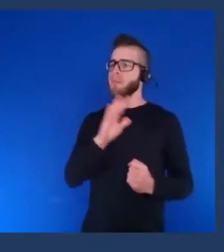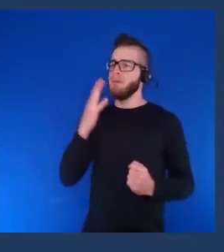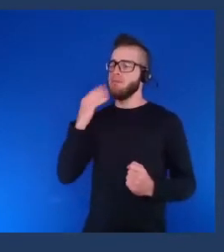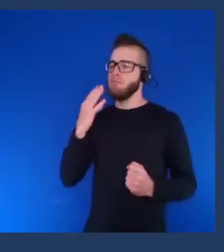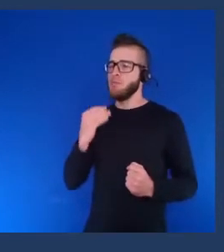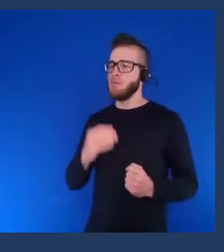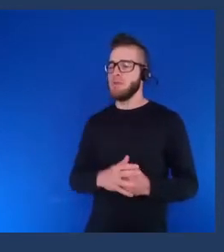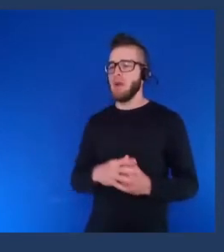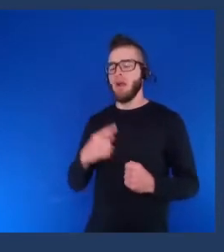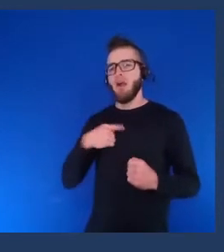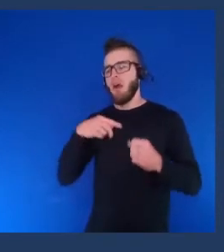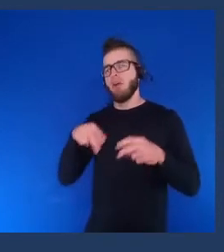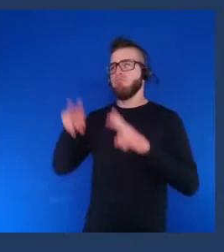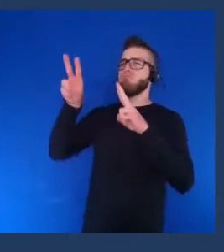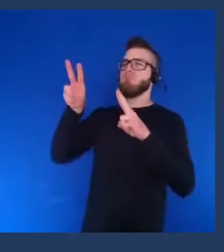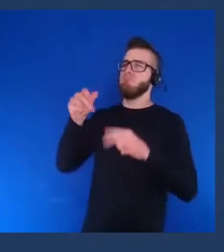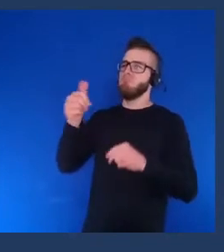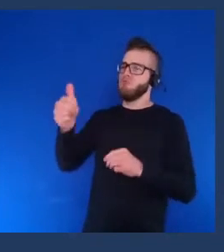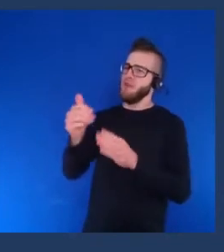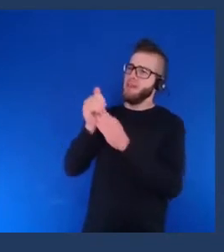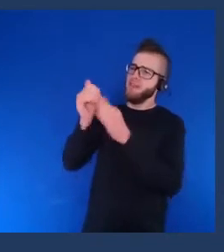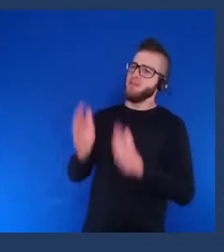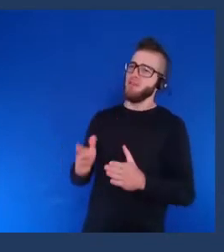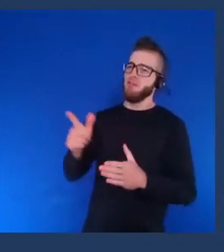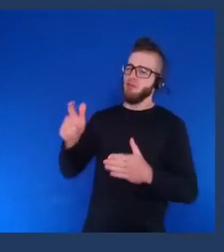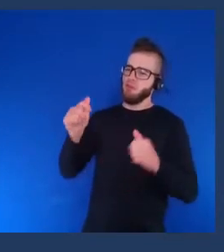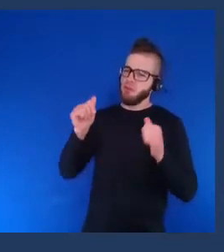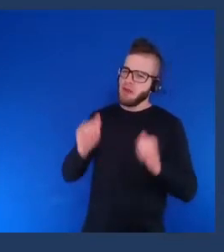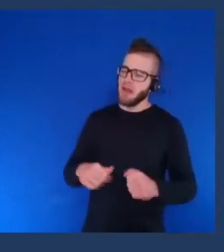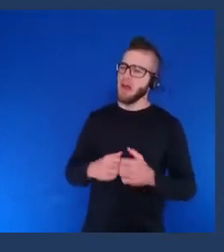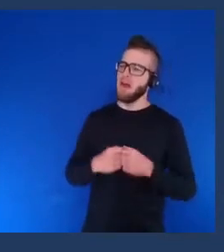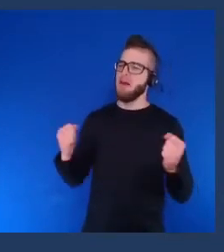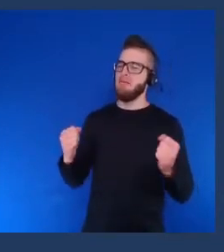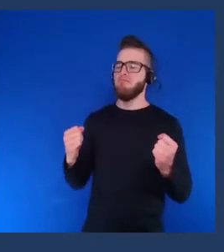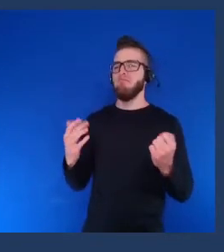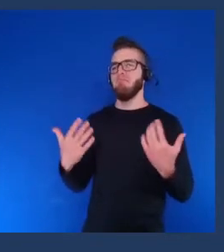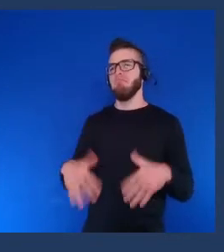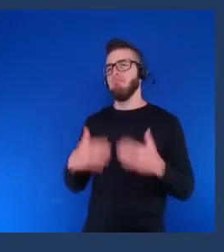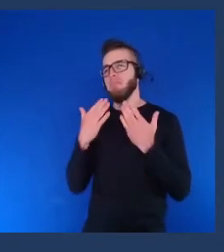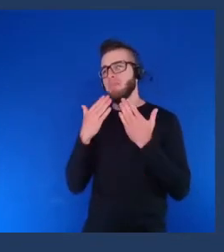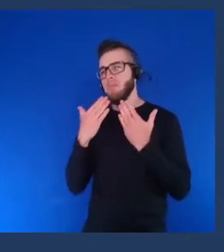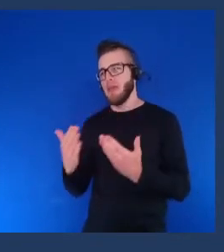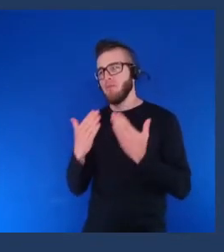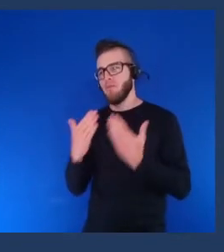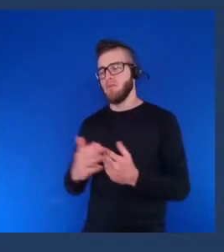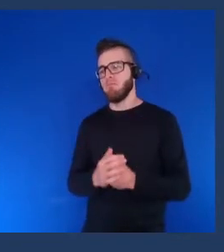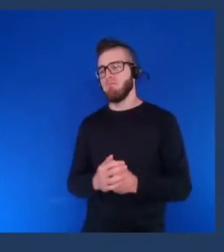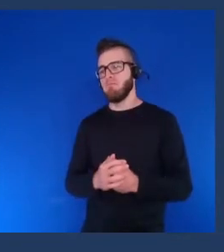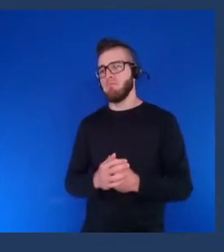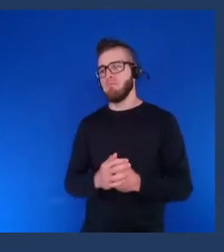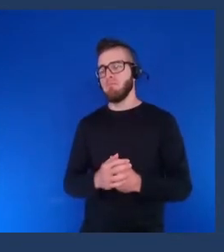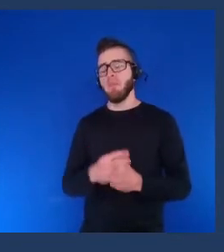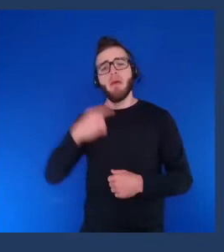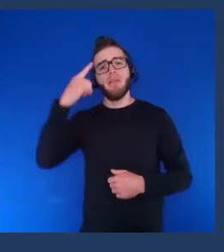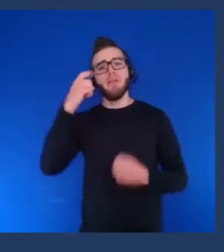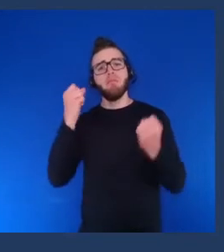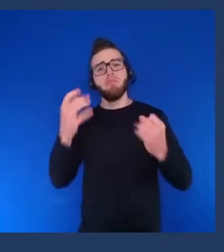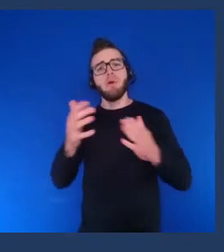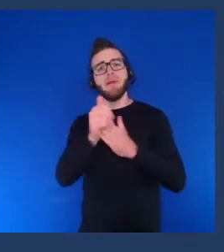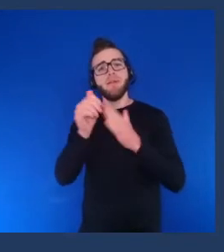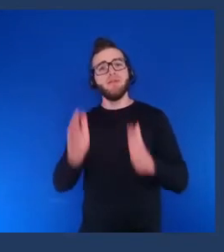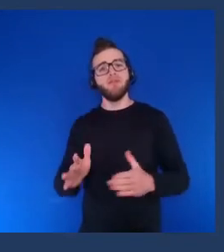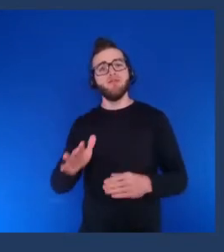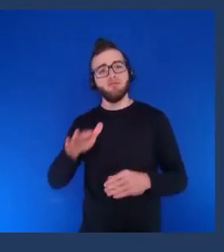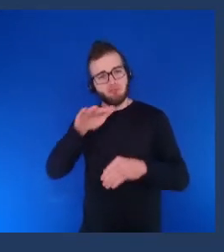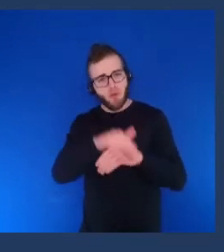story. So thank you. I think there are a lot of leaders on the line too who can learn a lot from what you're